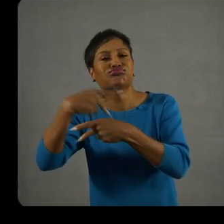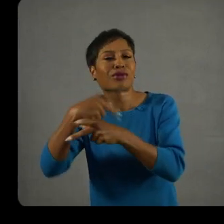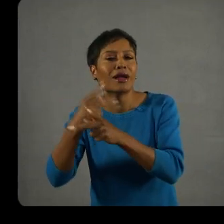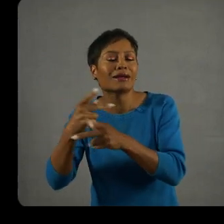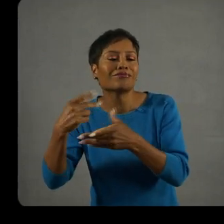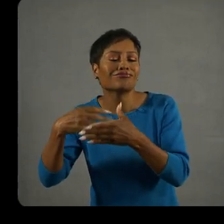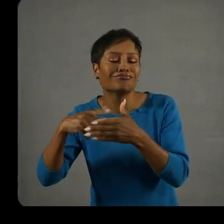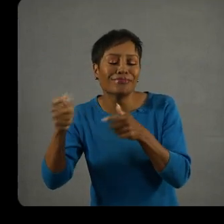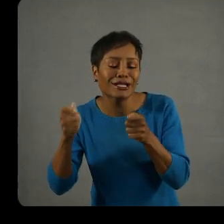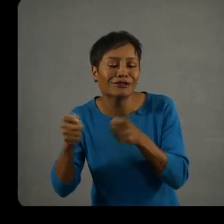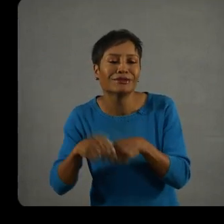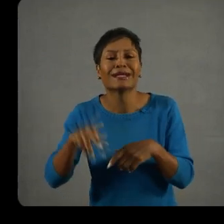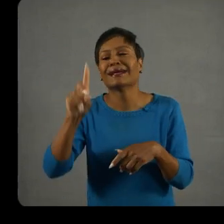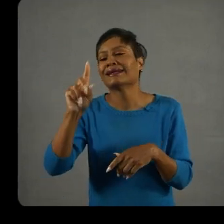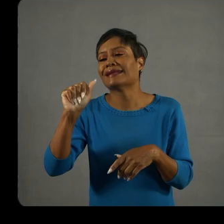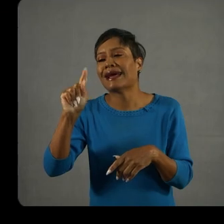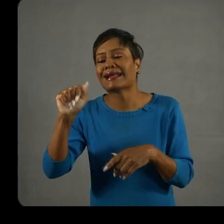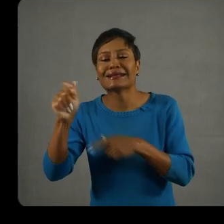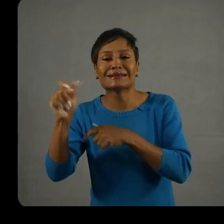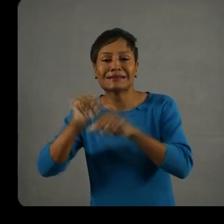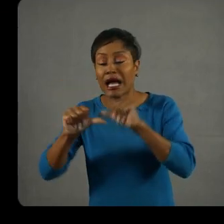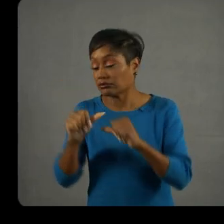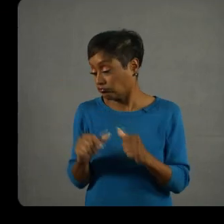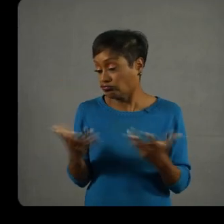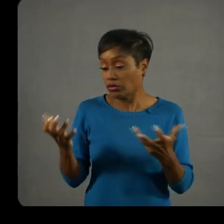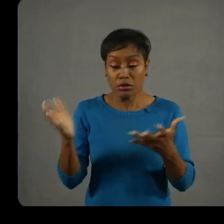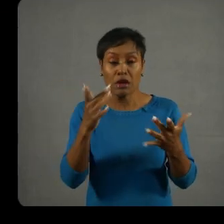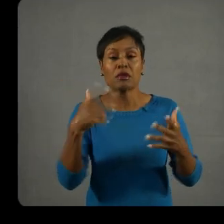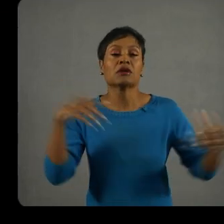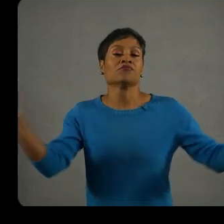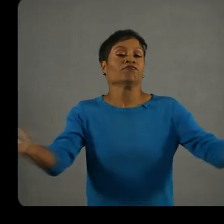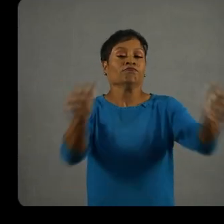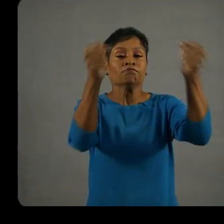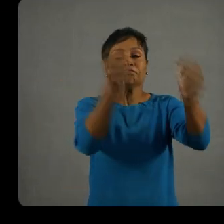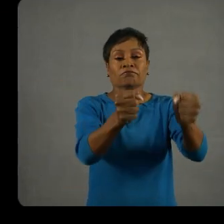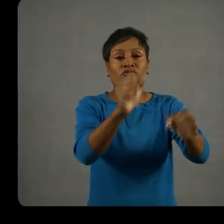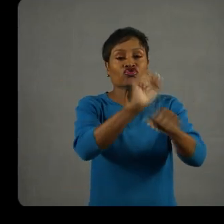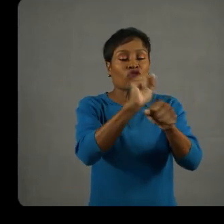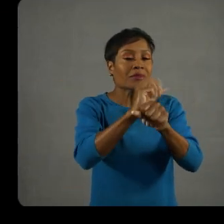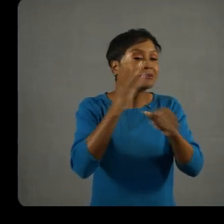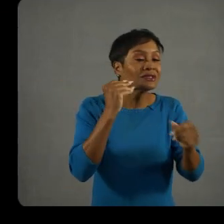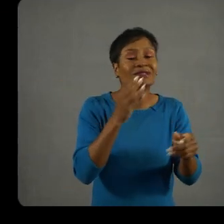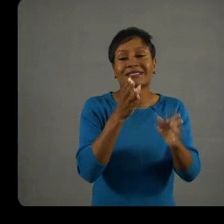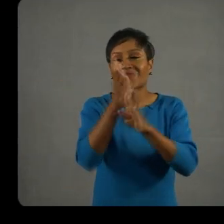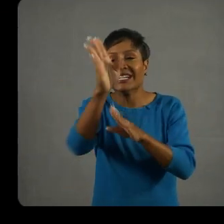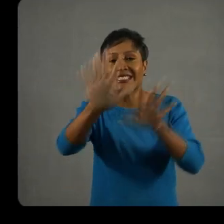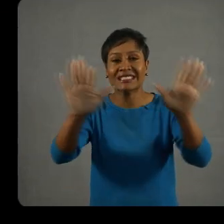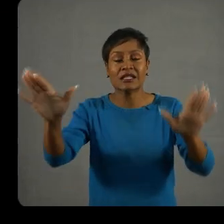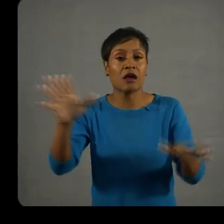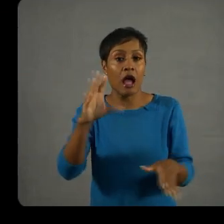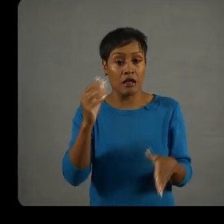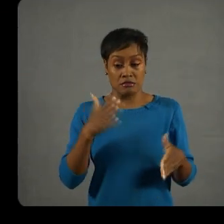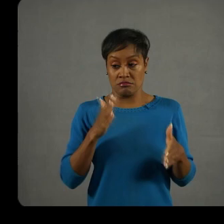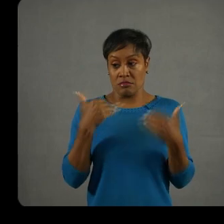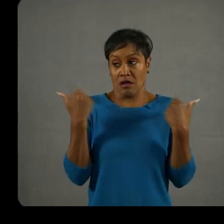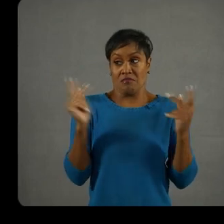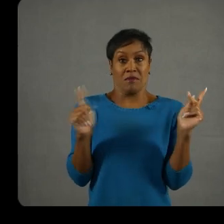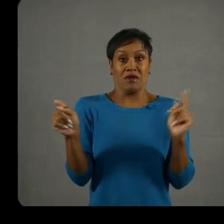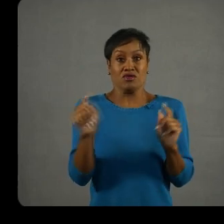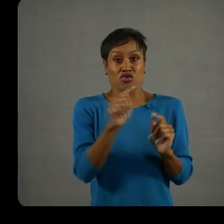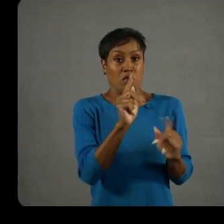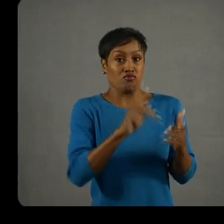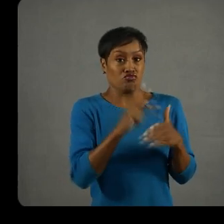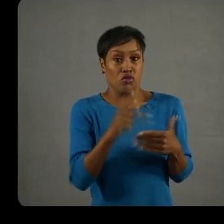pair them up with internships and job experiences in the field. I will say that we've seen young people in our programs that have